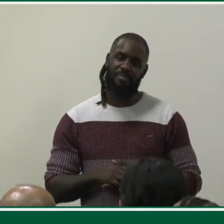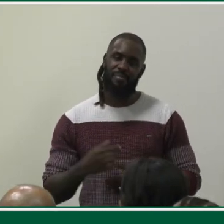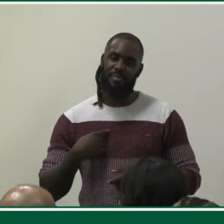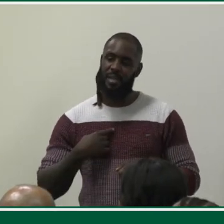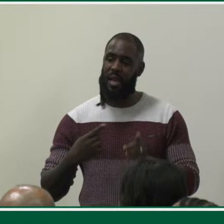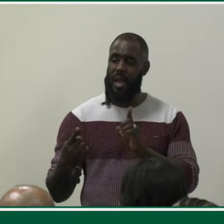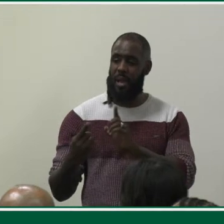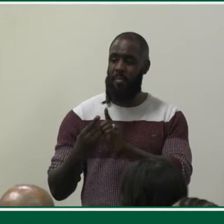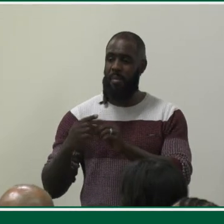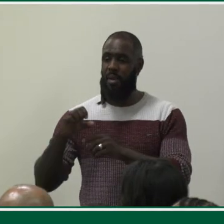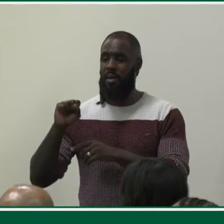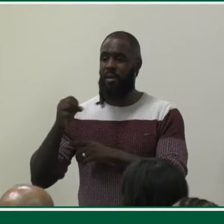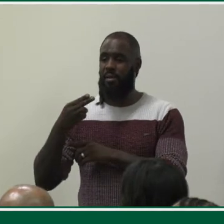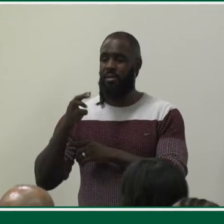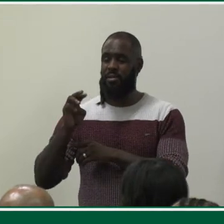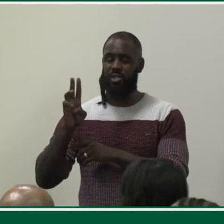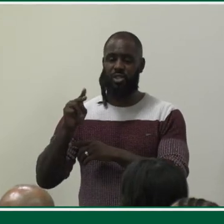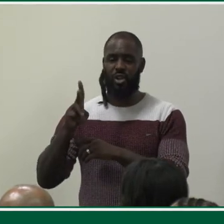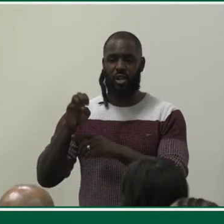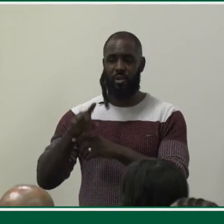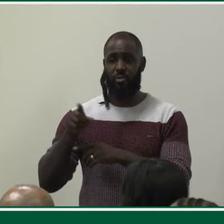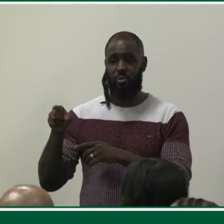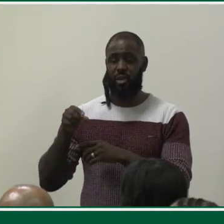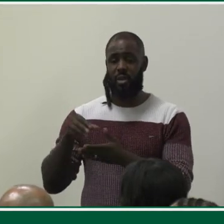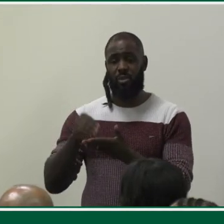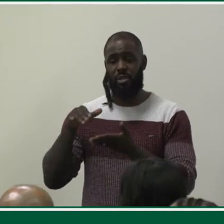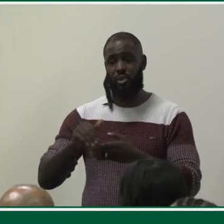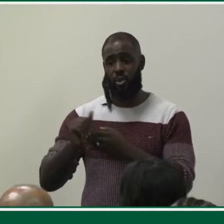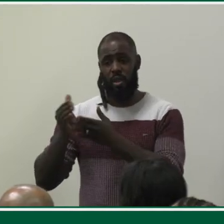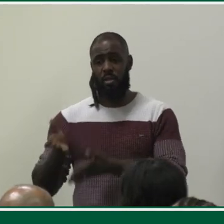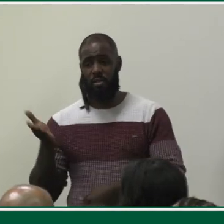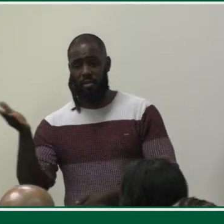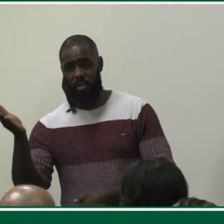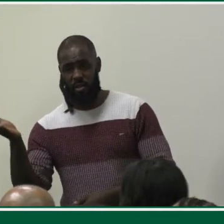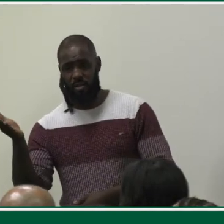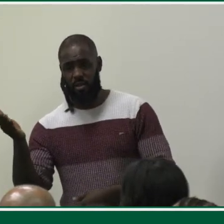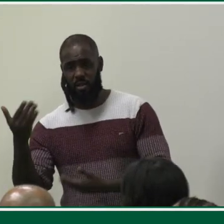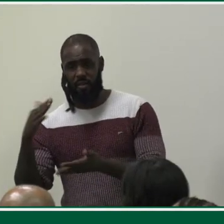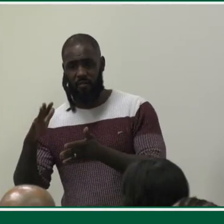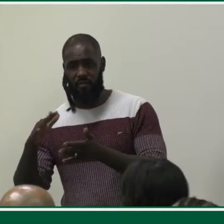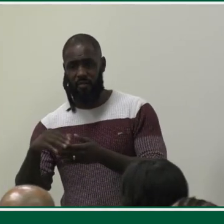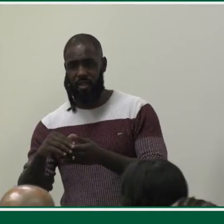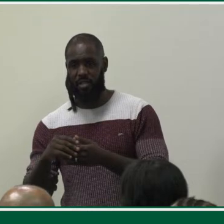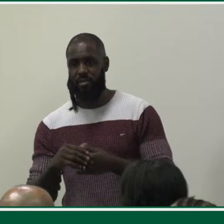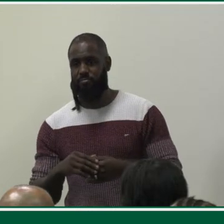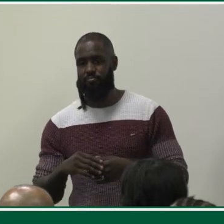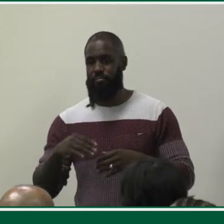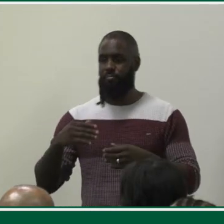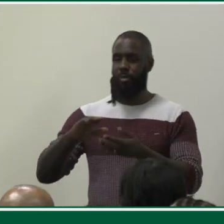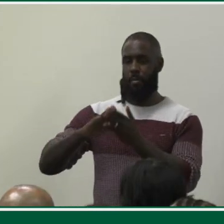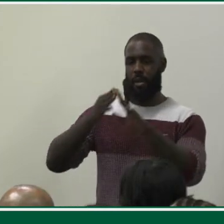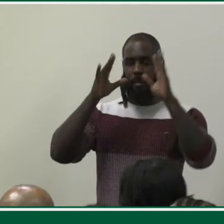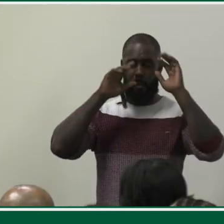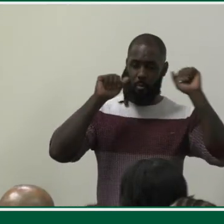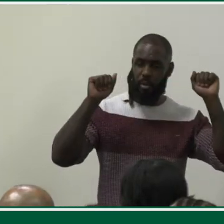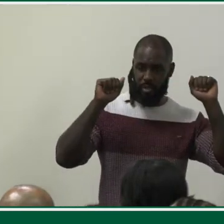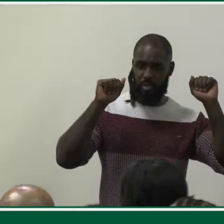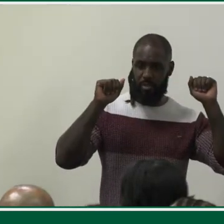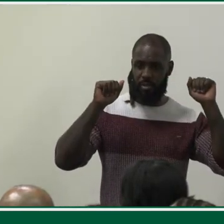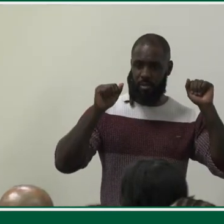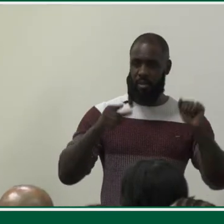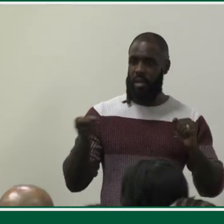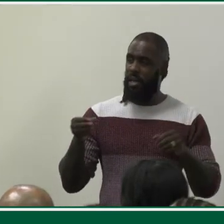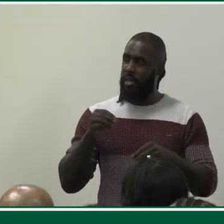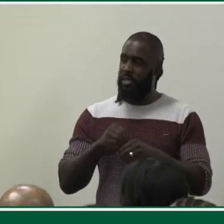And I met Shaki when he was a student leader there. And he went on to become the student body president. He's also